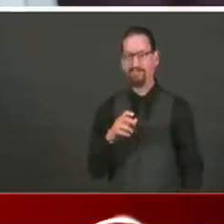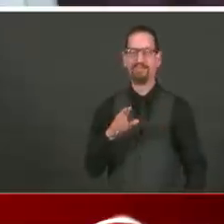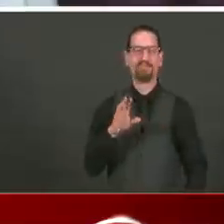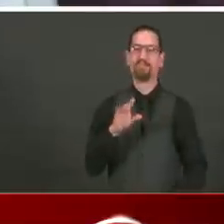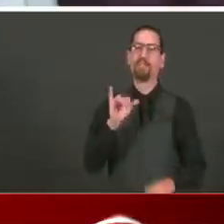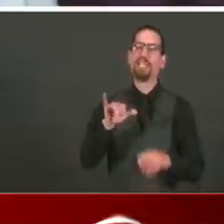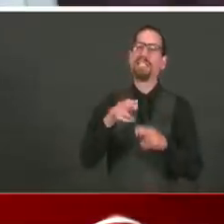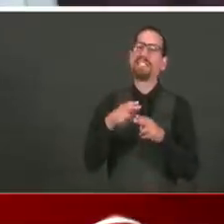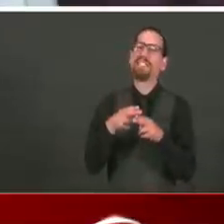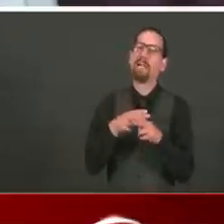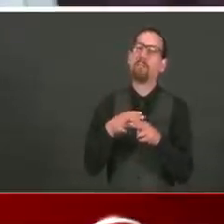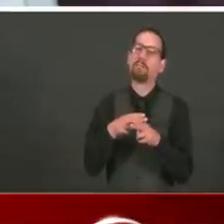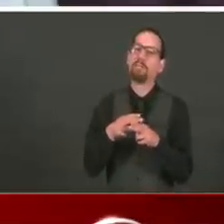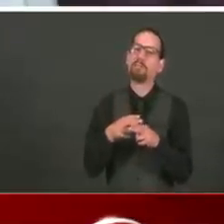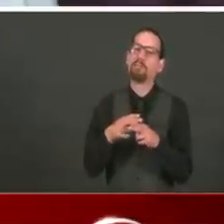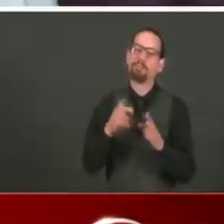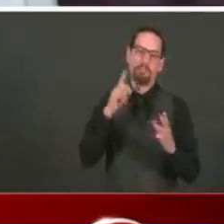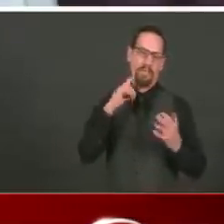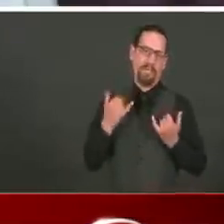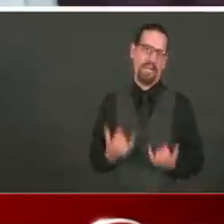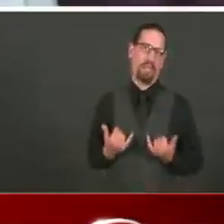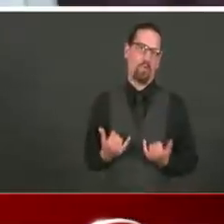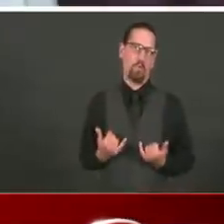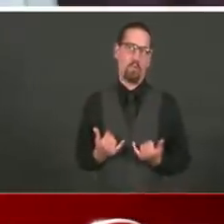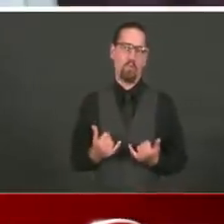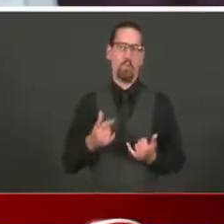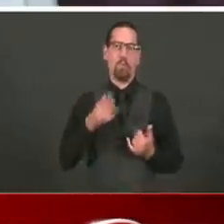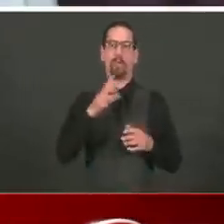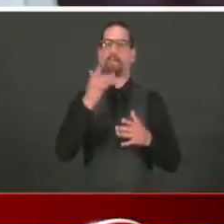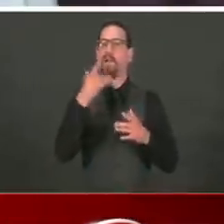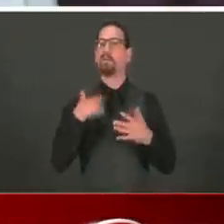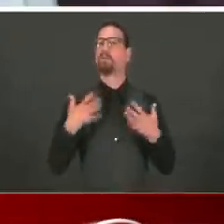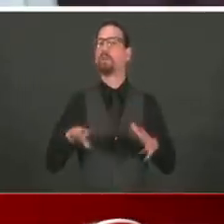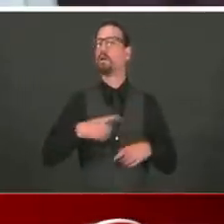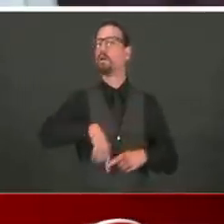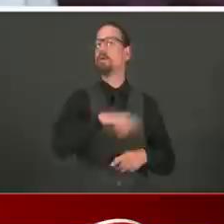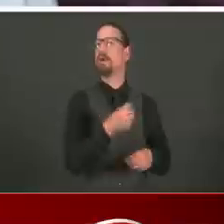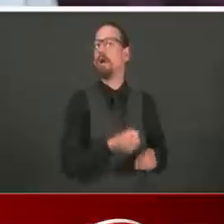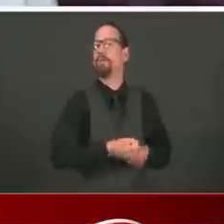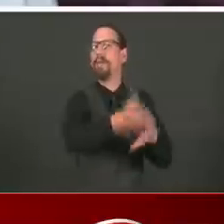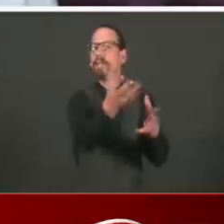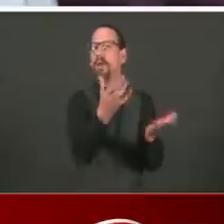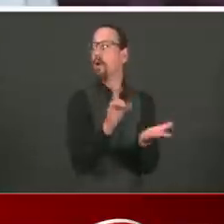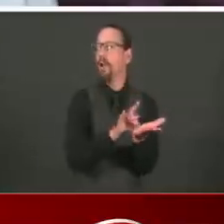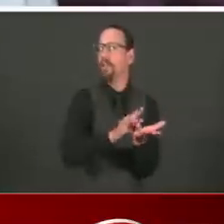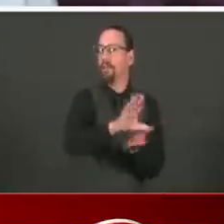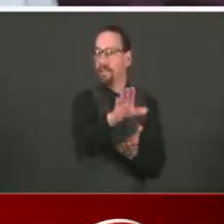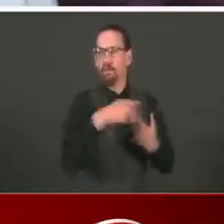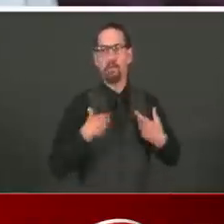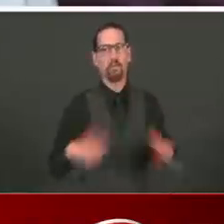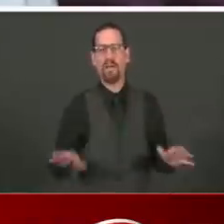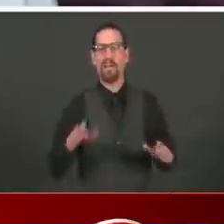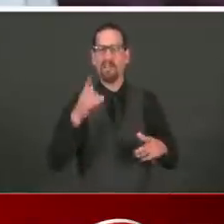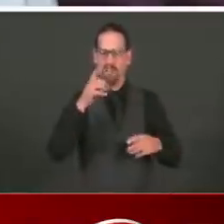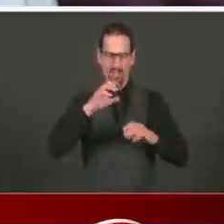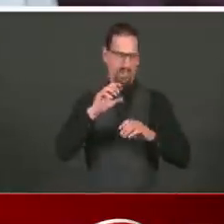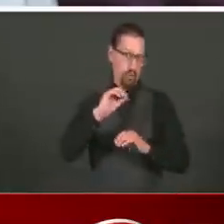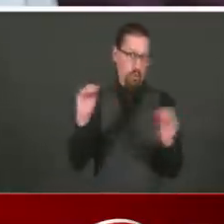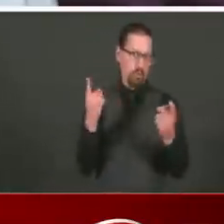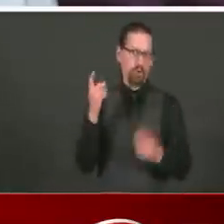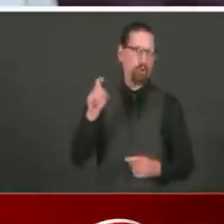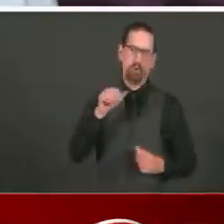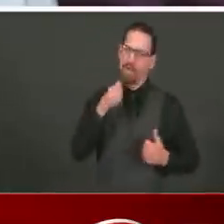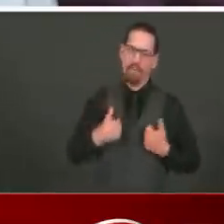now to not be evicted. No one should have to live homeless ever. No one should be homeless ever, but particularly